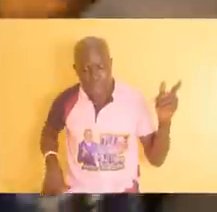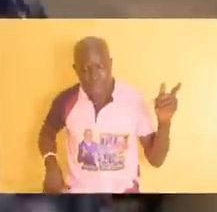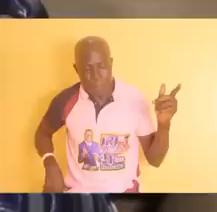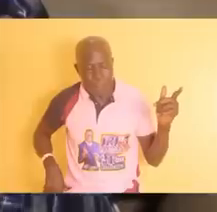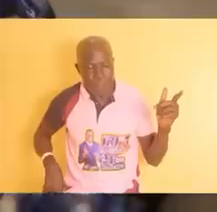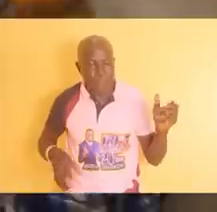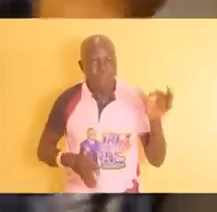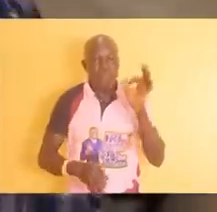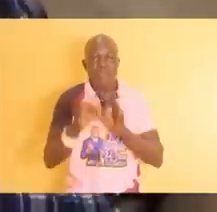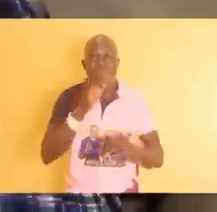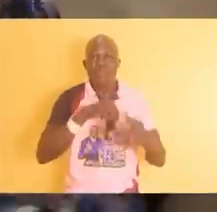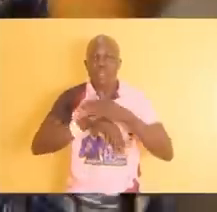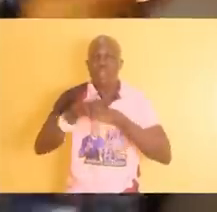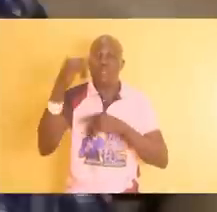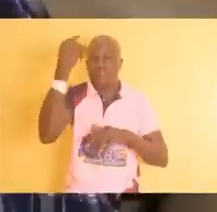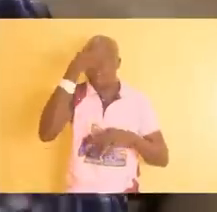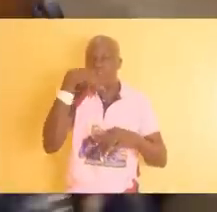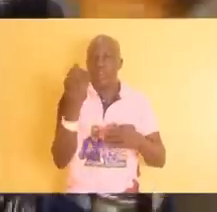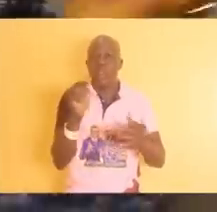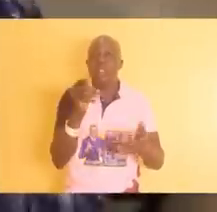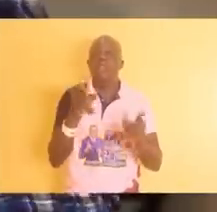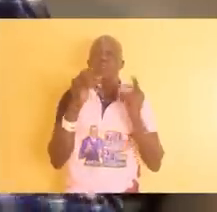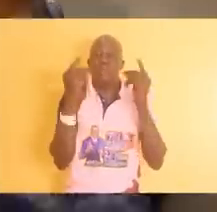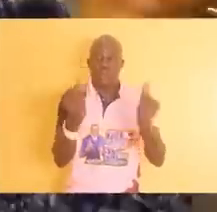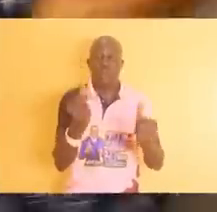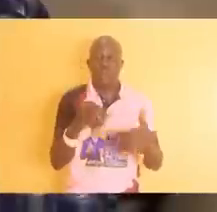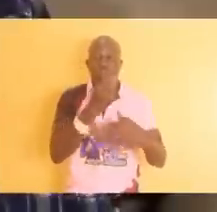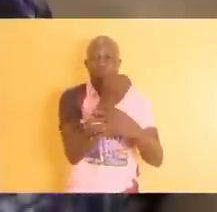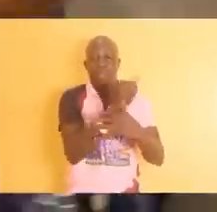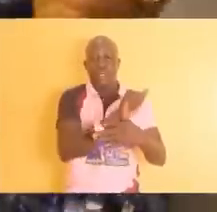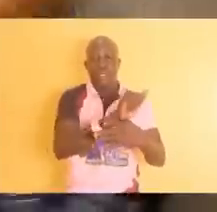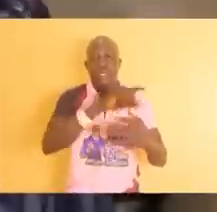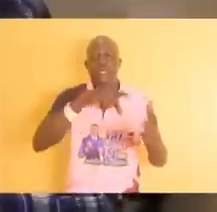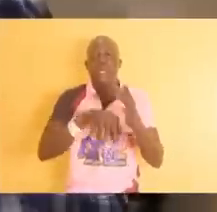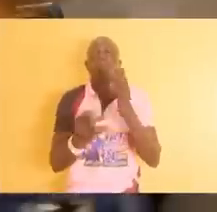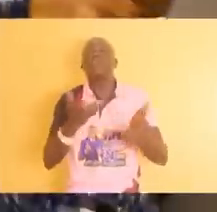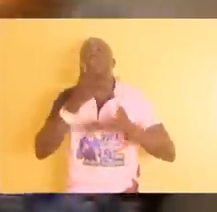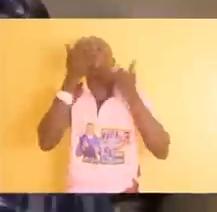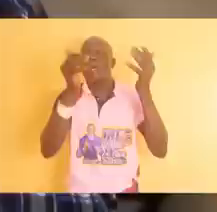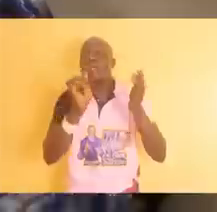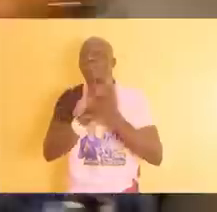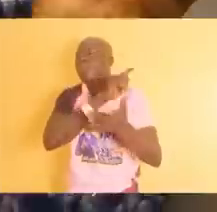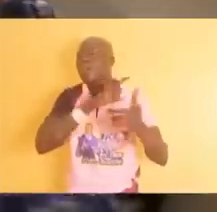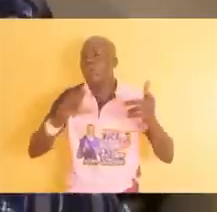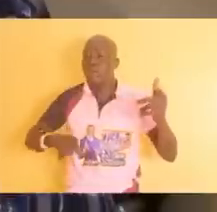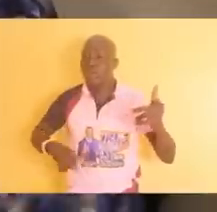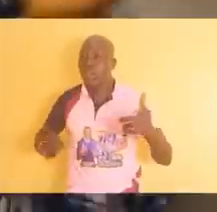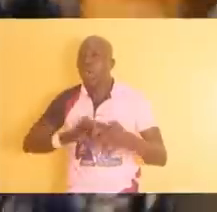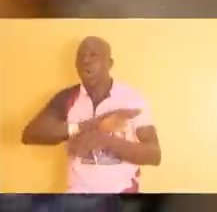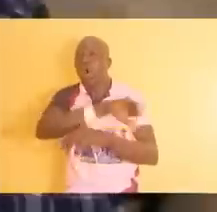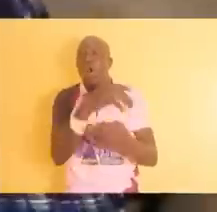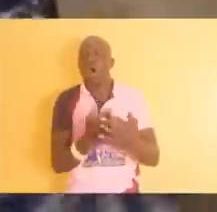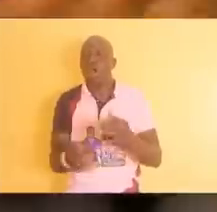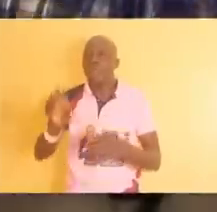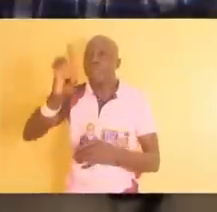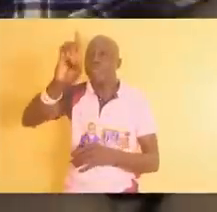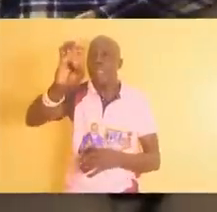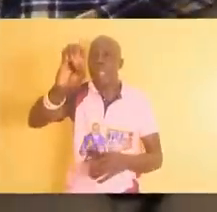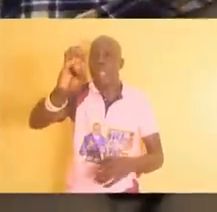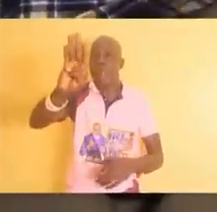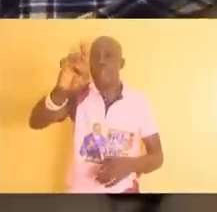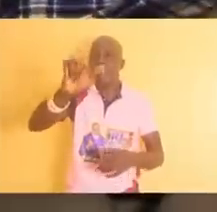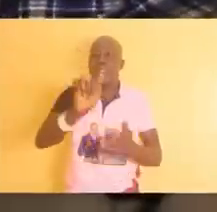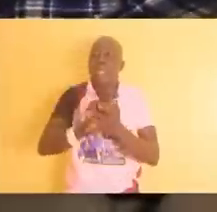my love is on facebook quickly share this program we will not shout lord every day